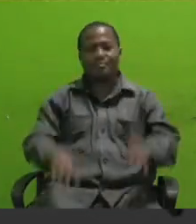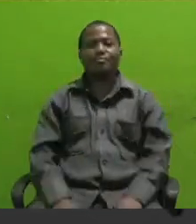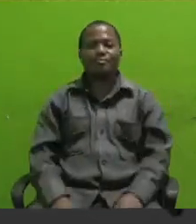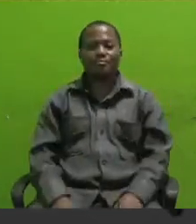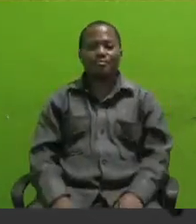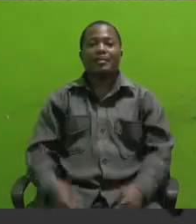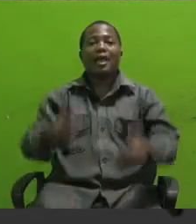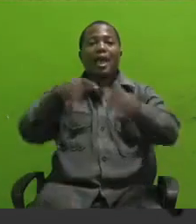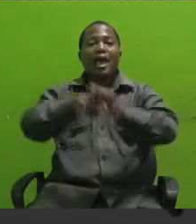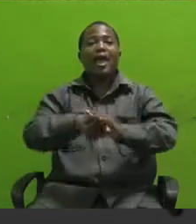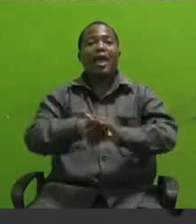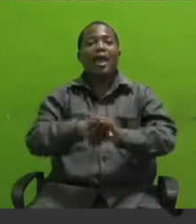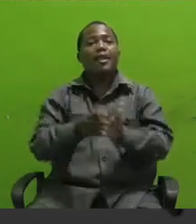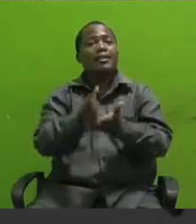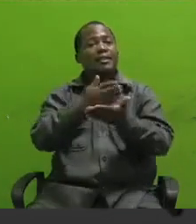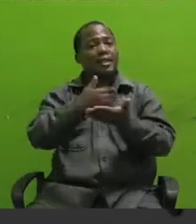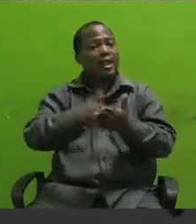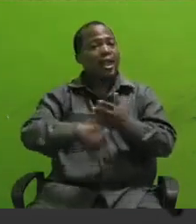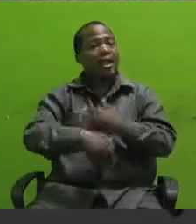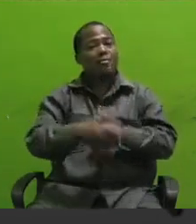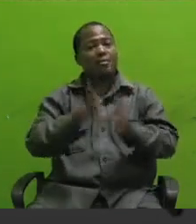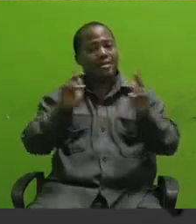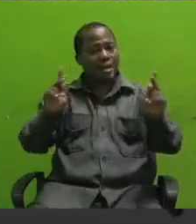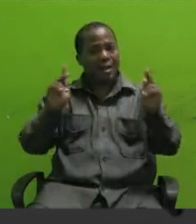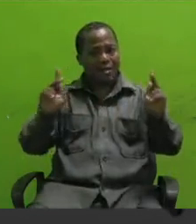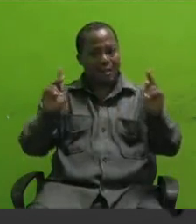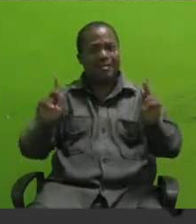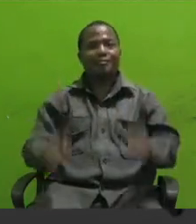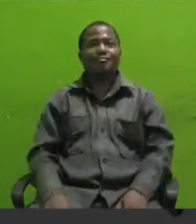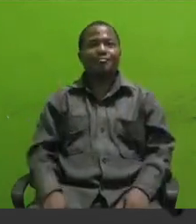Good. In public transport.